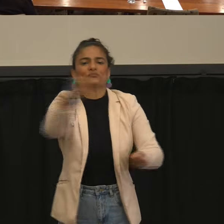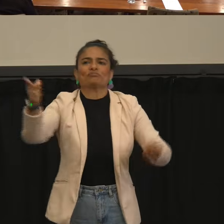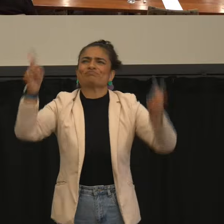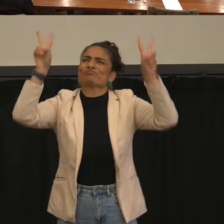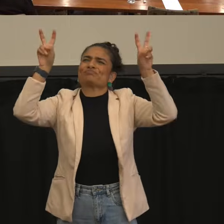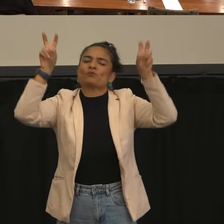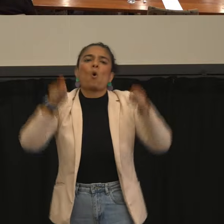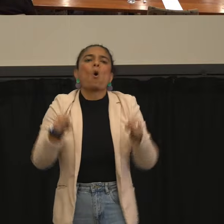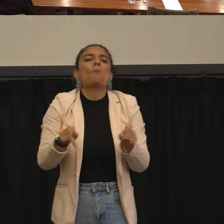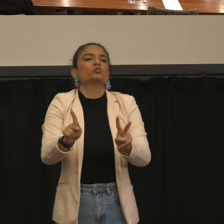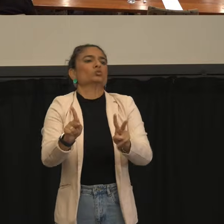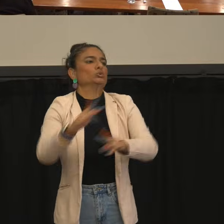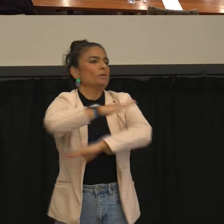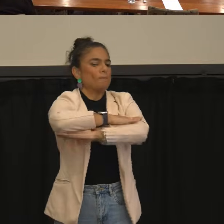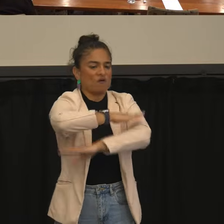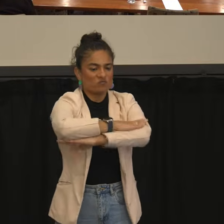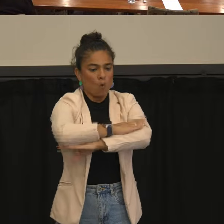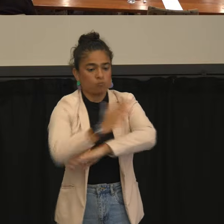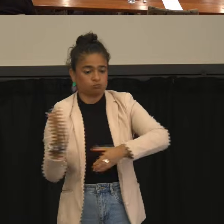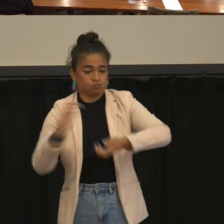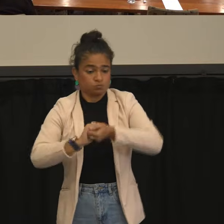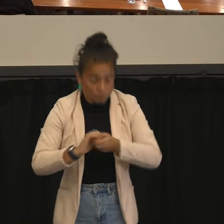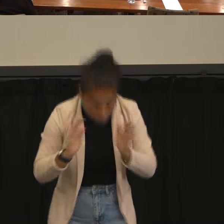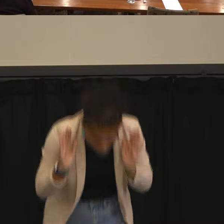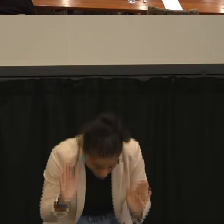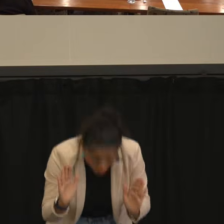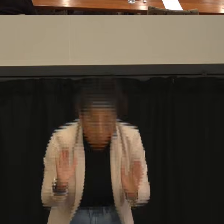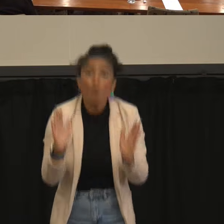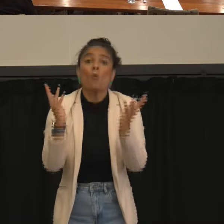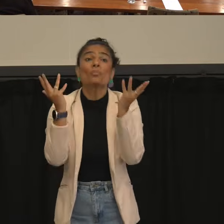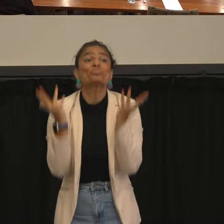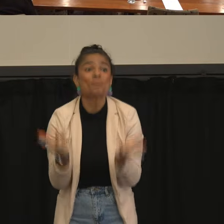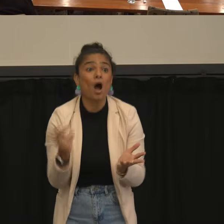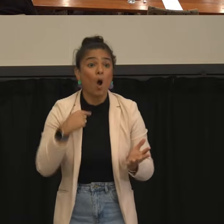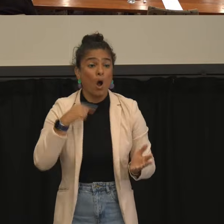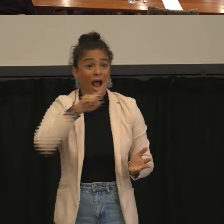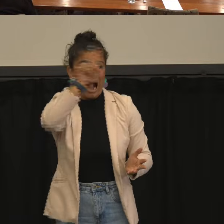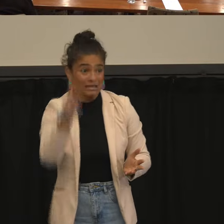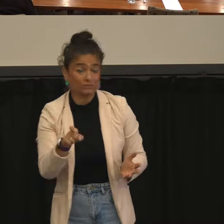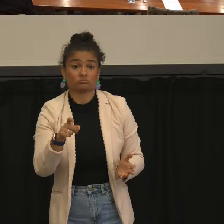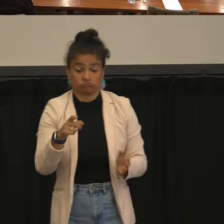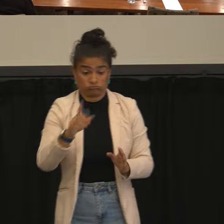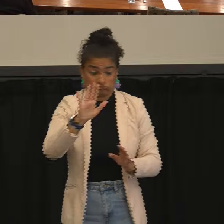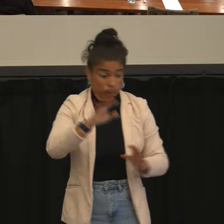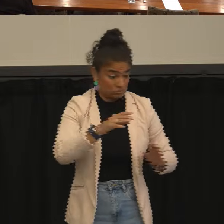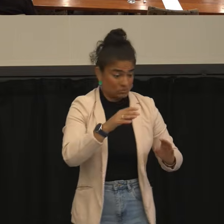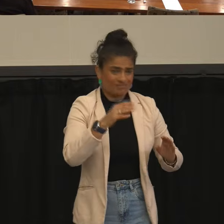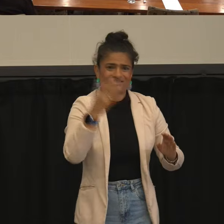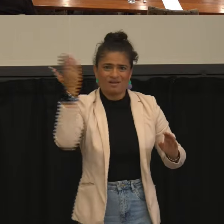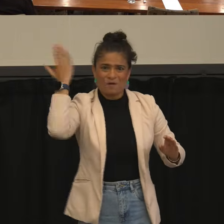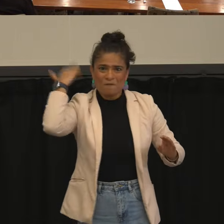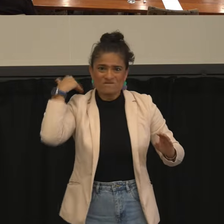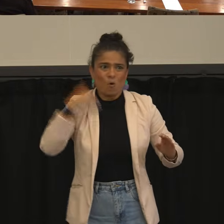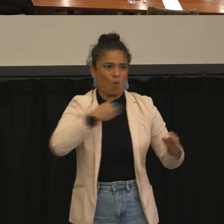The aim really is to make sure that the opportunity for this platform is available to